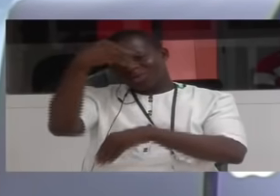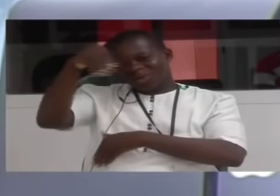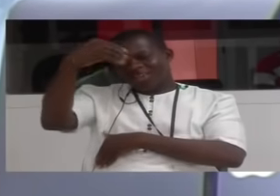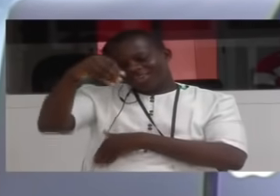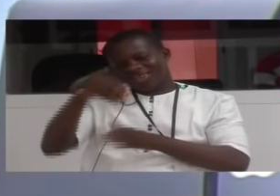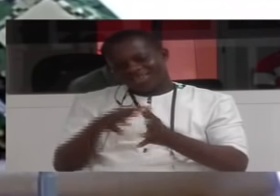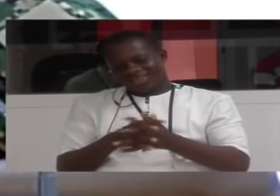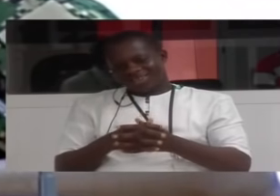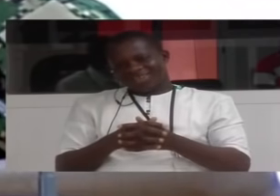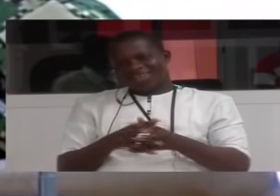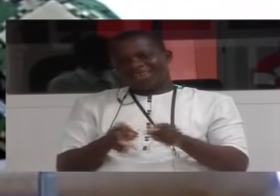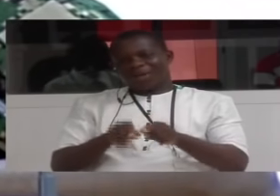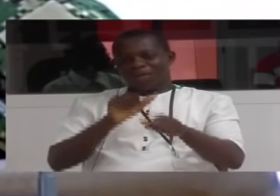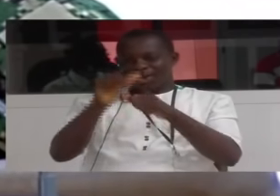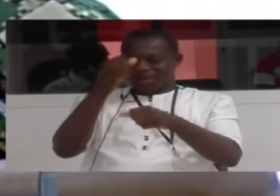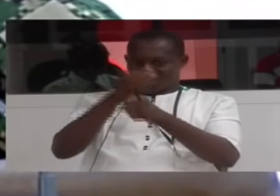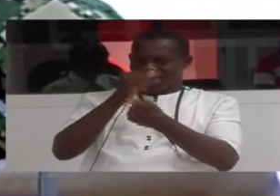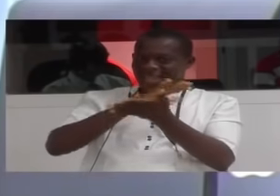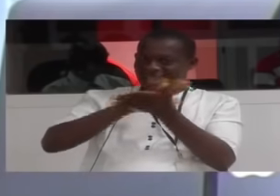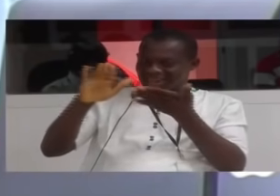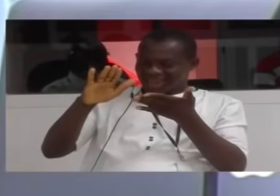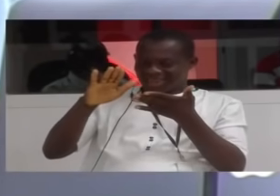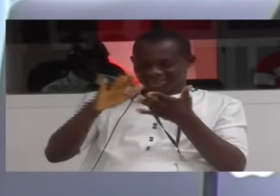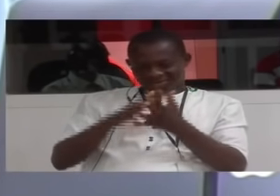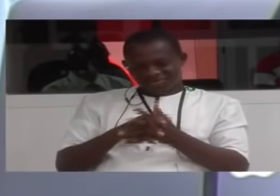$250,000. Let me clarify that.